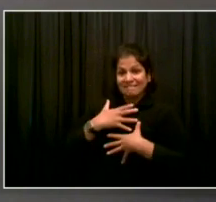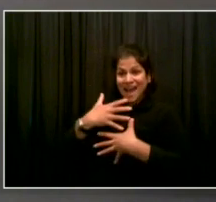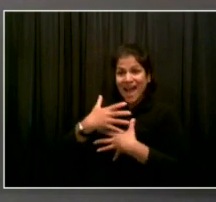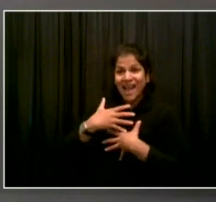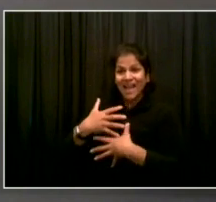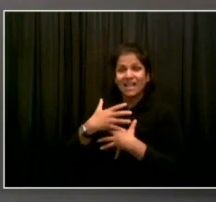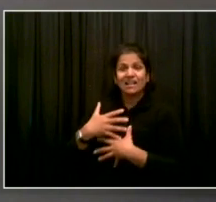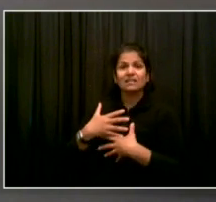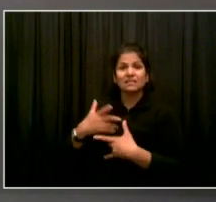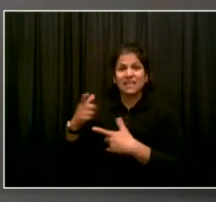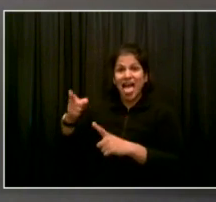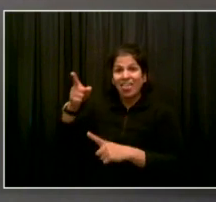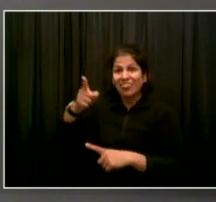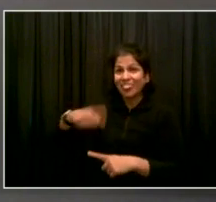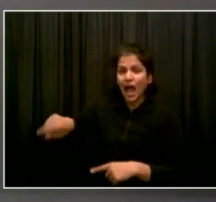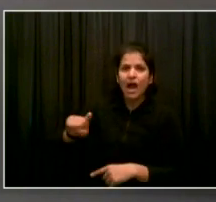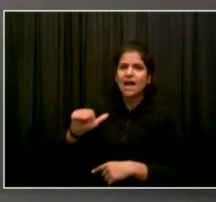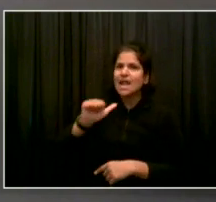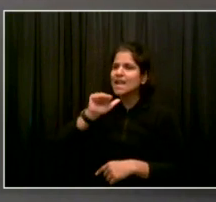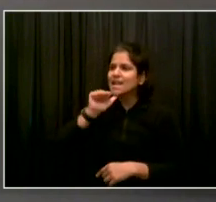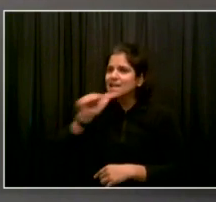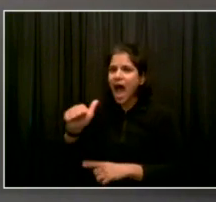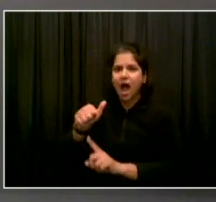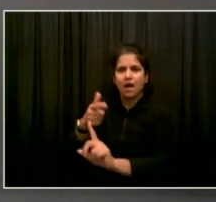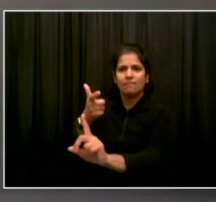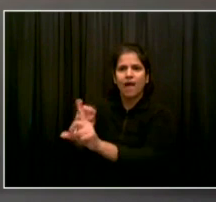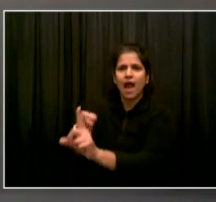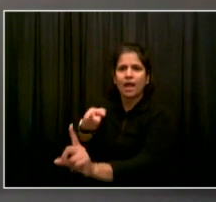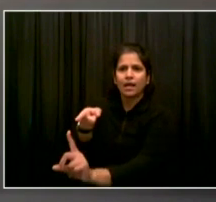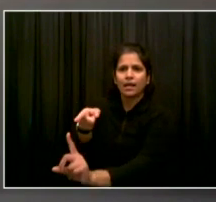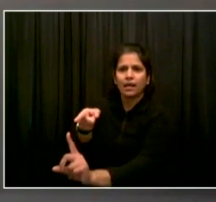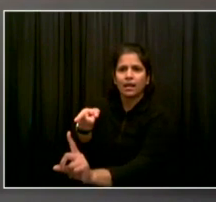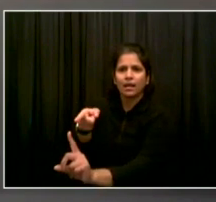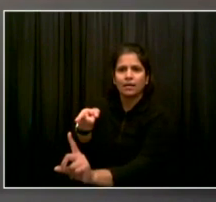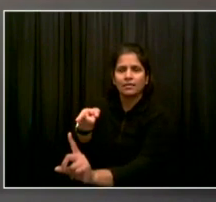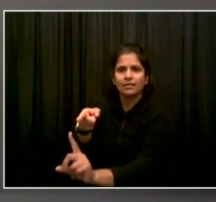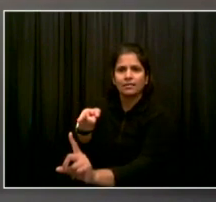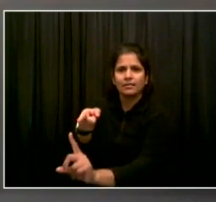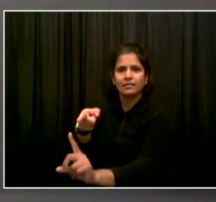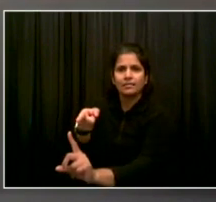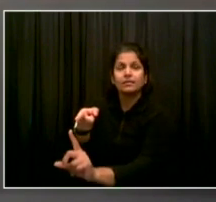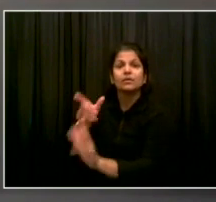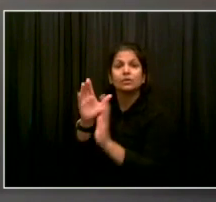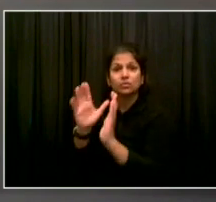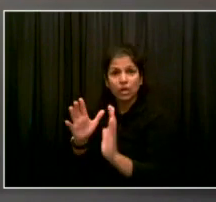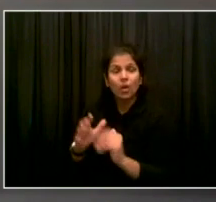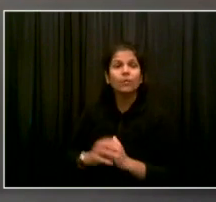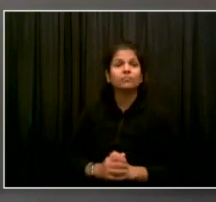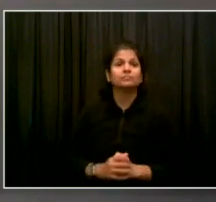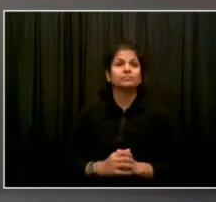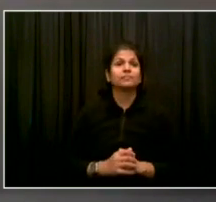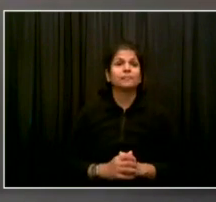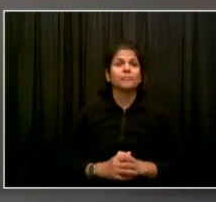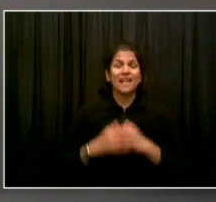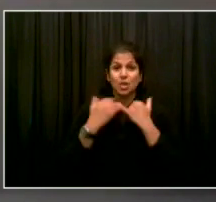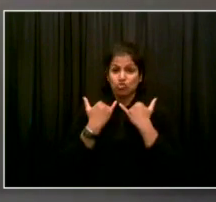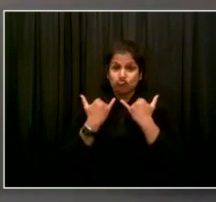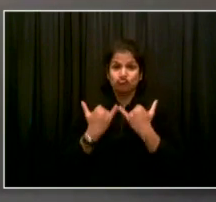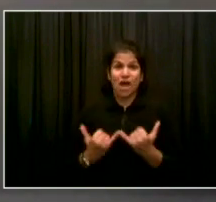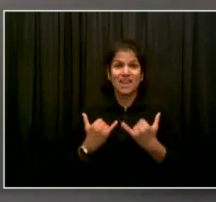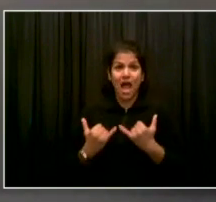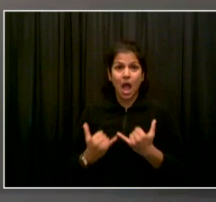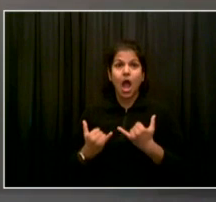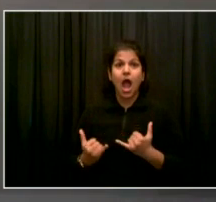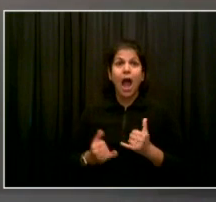yes, many people know someone who is vaccinated and boosted who still got very